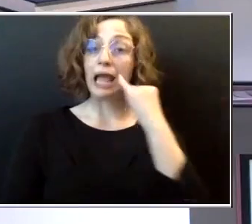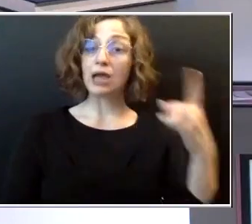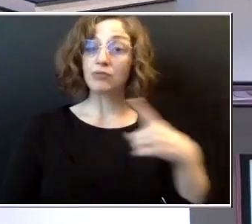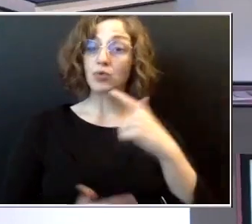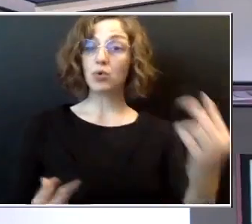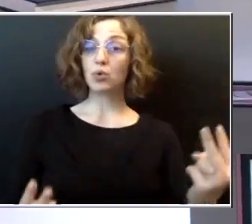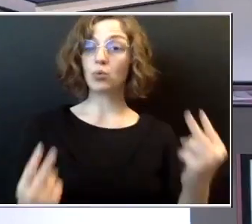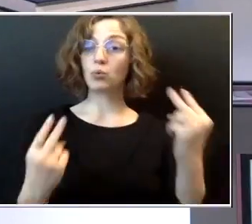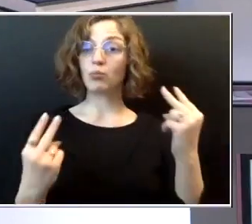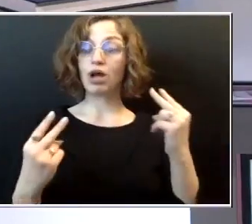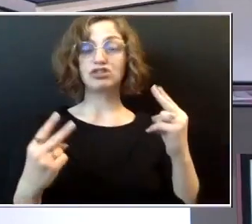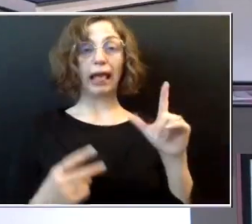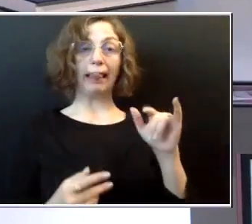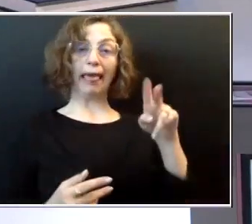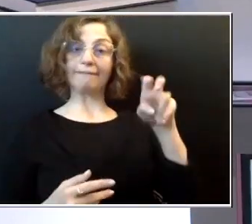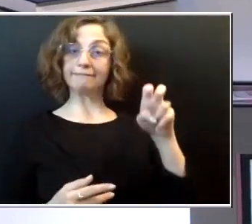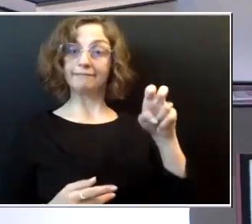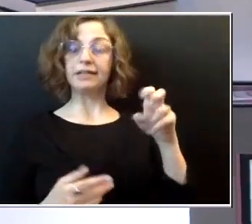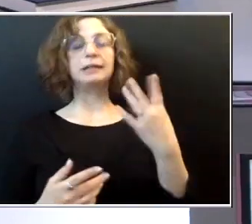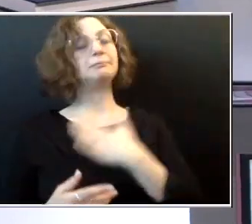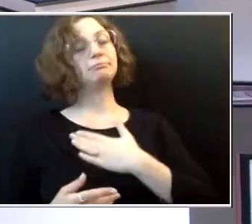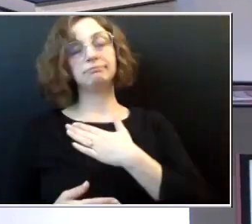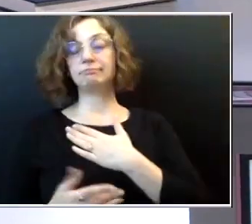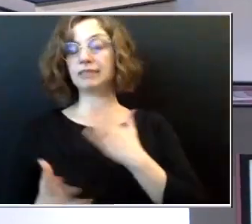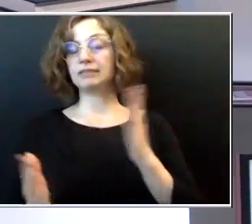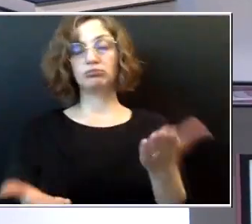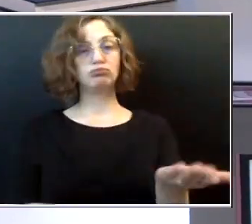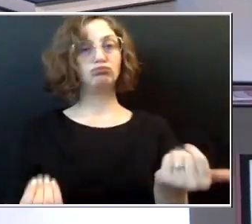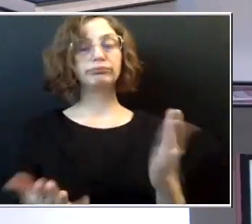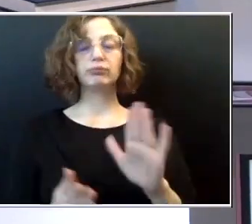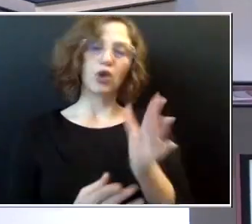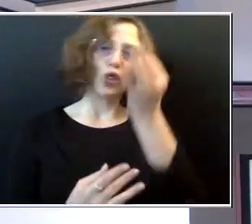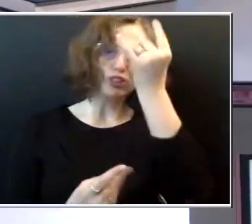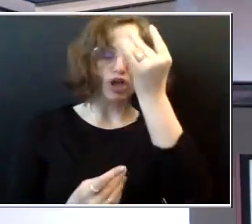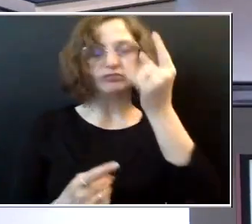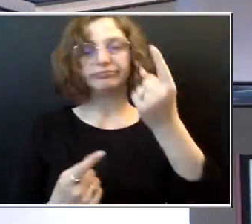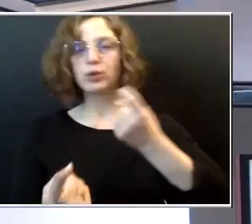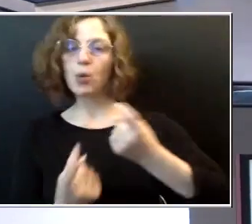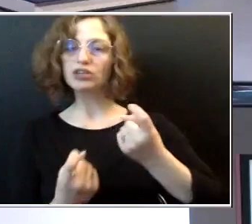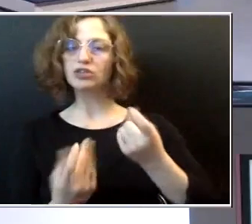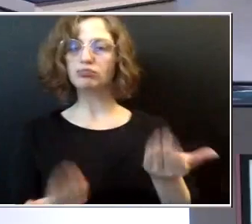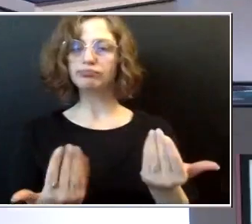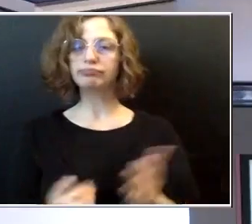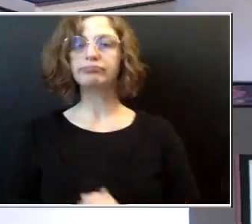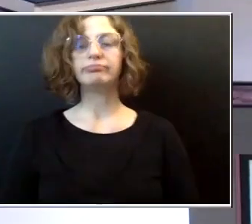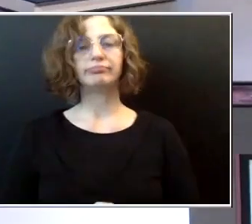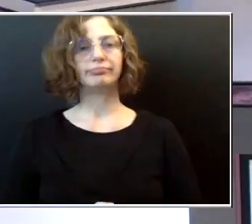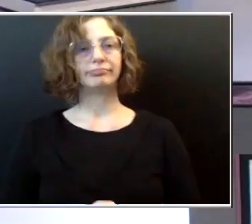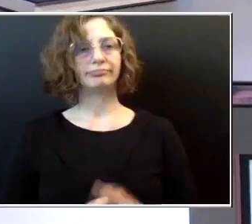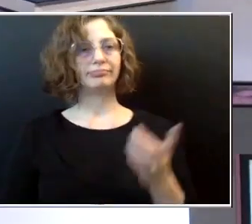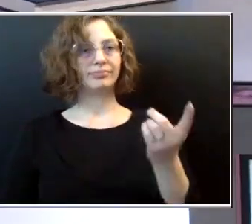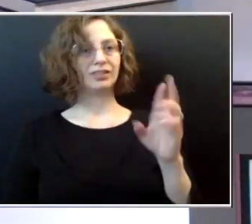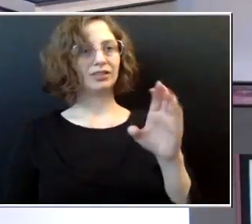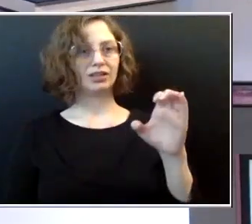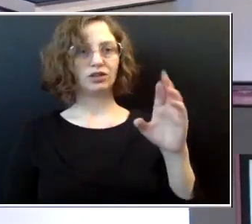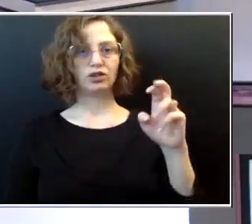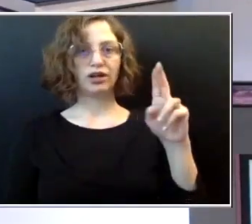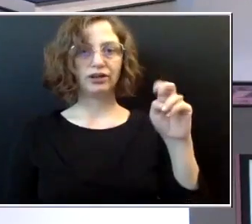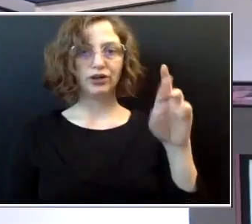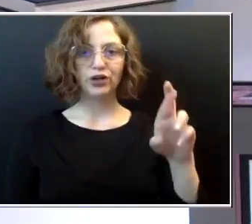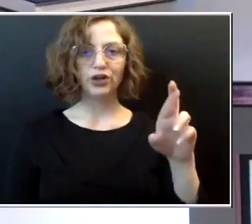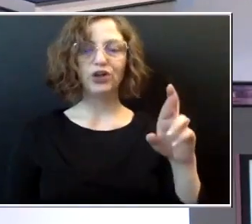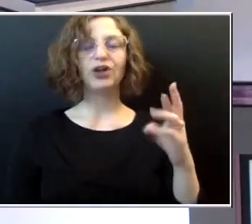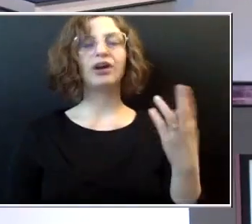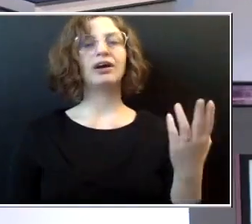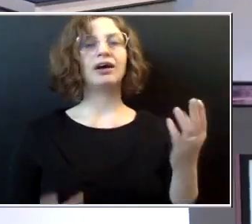or questions with us. All right. Dr. Chris Krenner, nothing happens in a vacuum. And when we talk